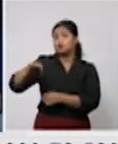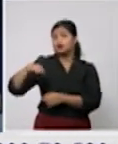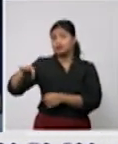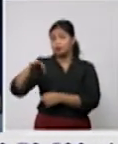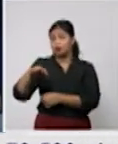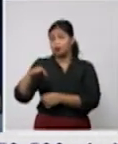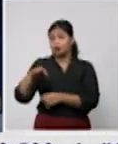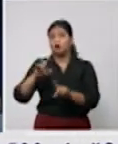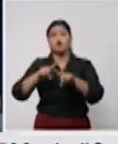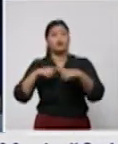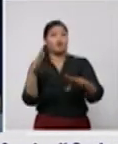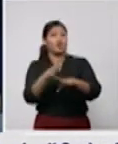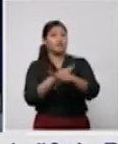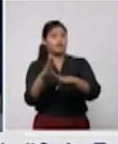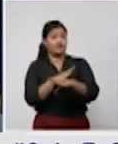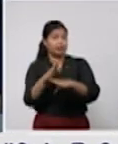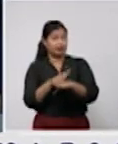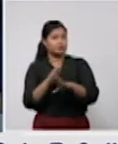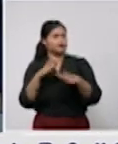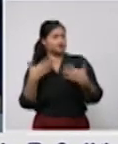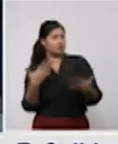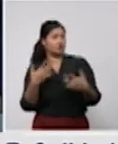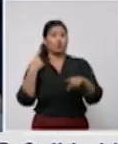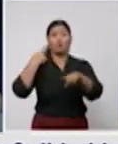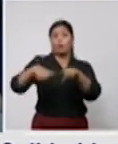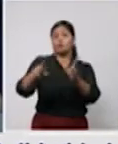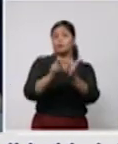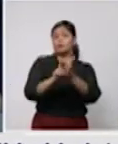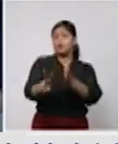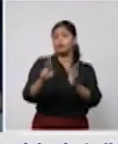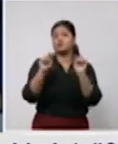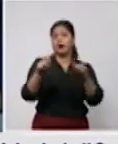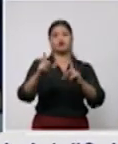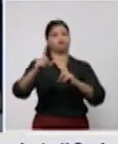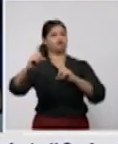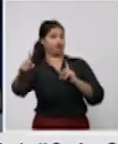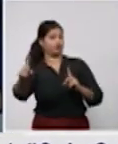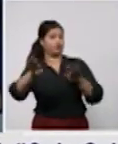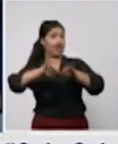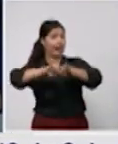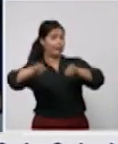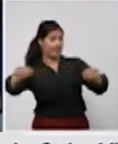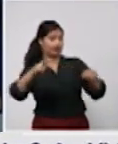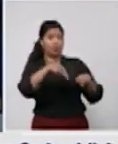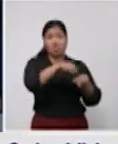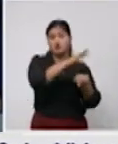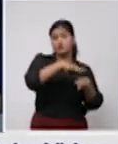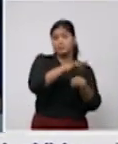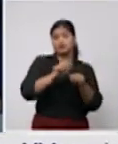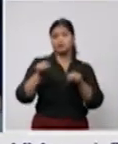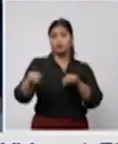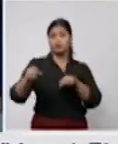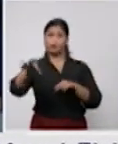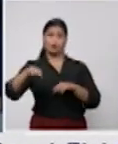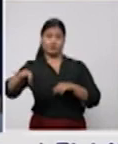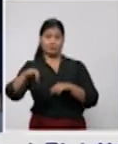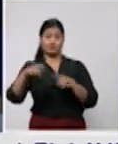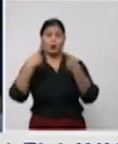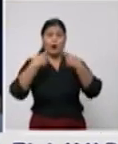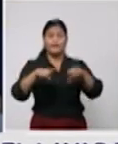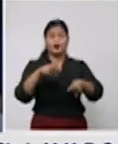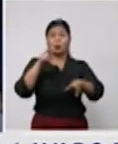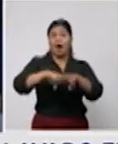a street. This makes controlling the virus that much more difficult, and is why it's necessary